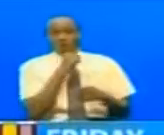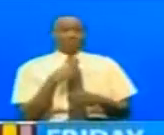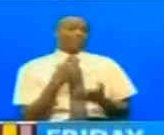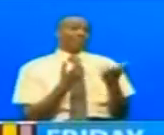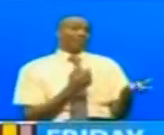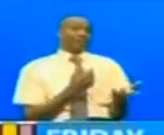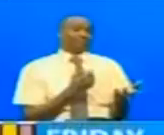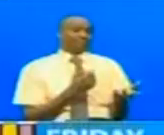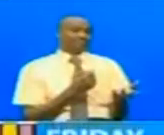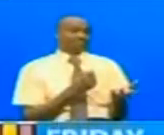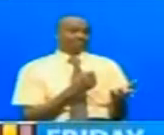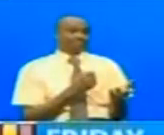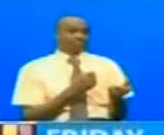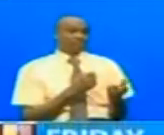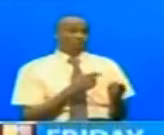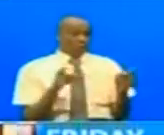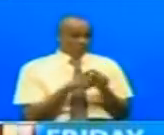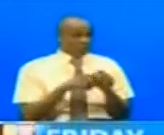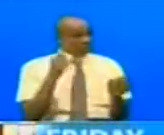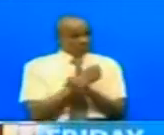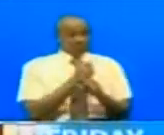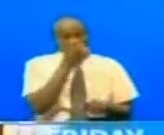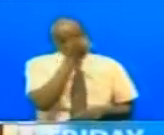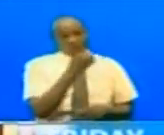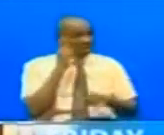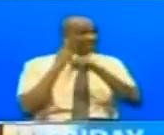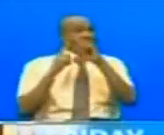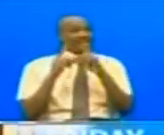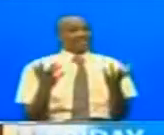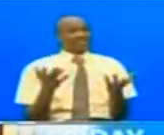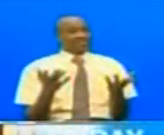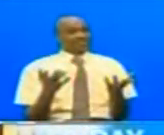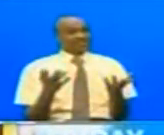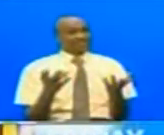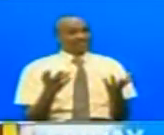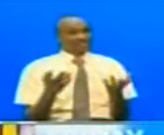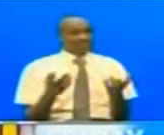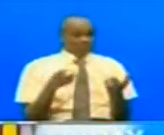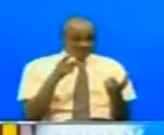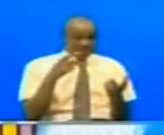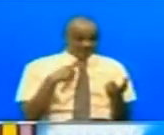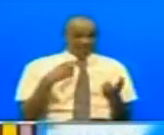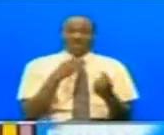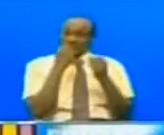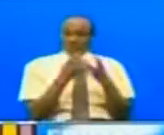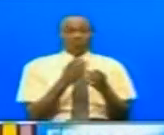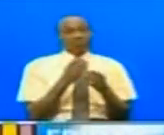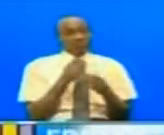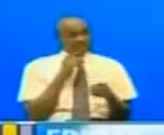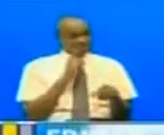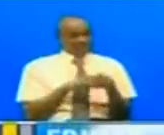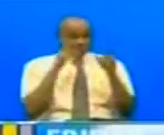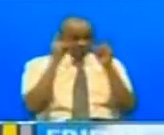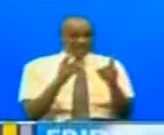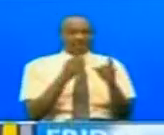think also you don't ignore experience, mm-hmm. so that you don't make an informed decisions. Yeah. But how then